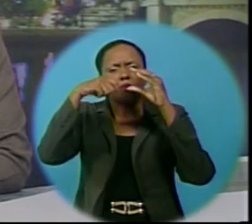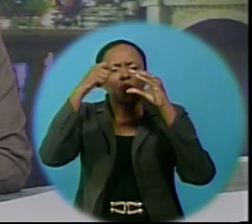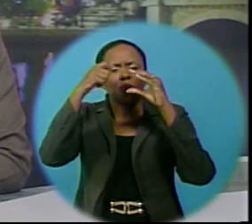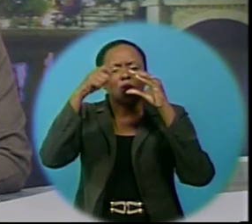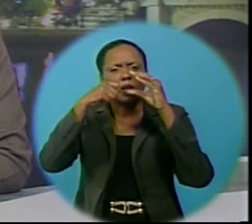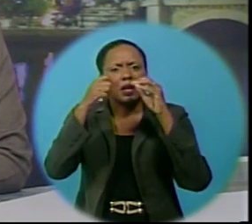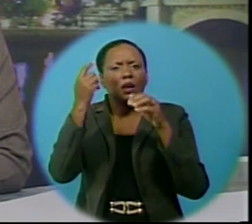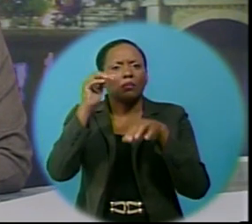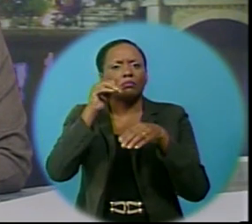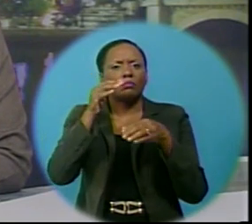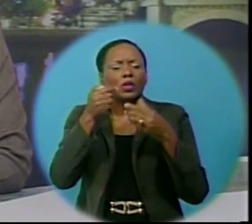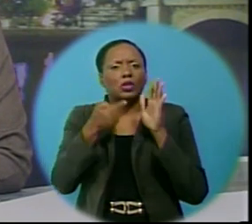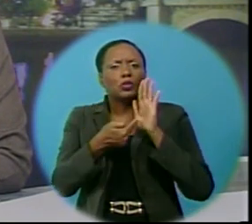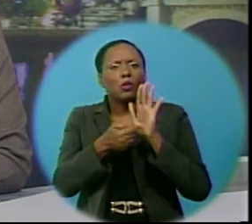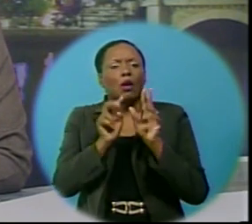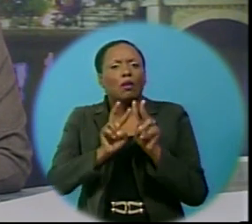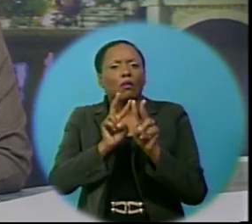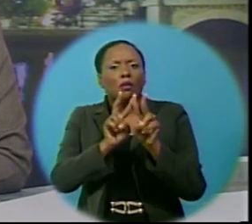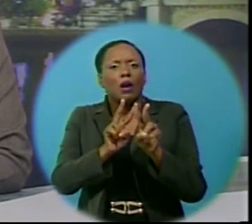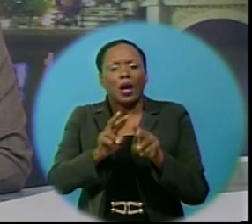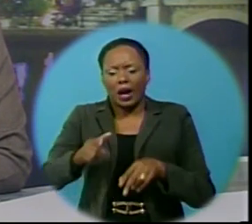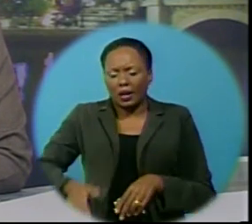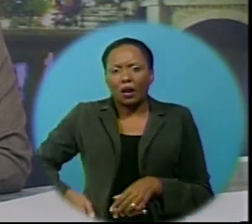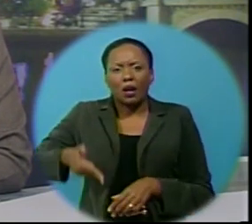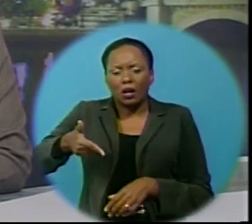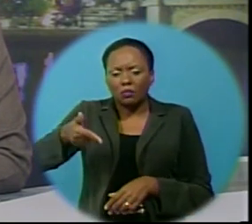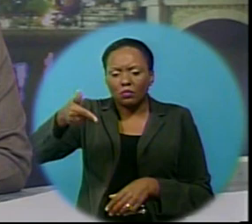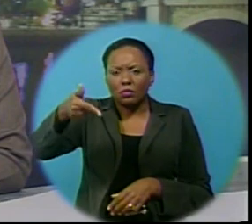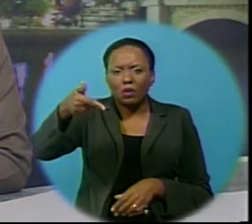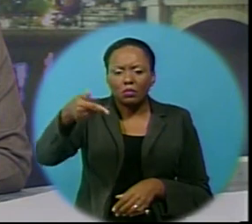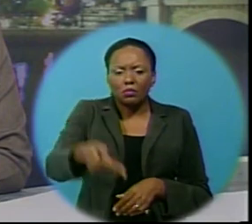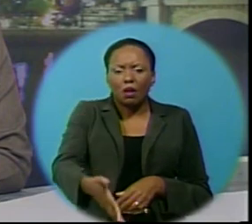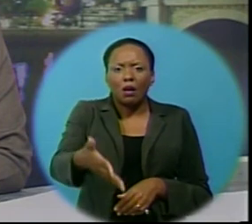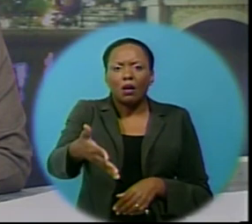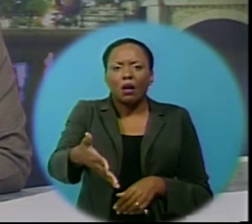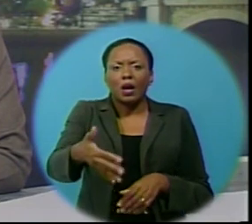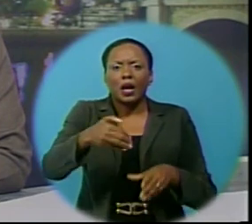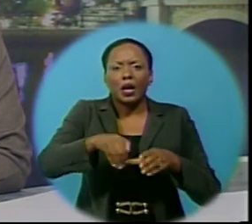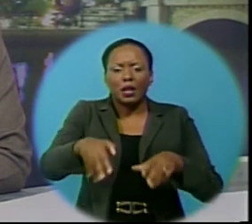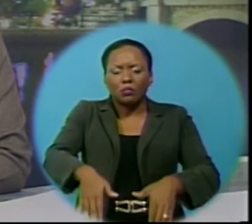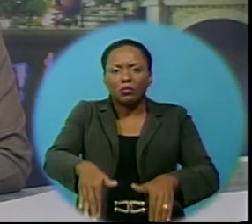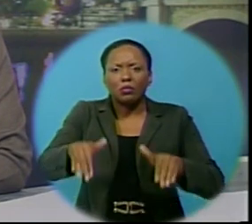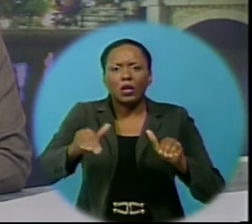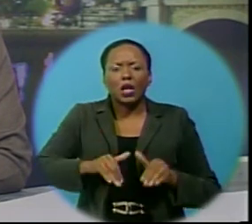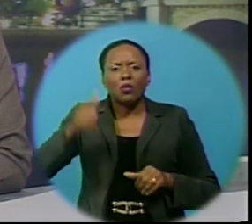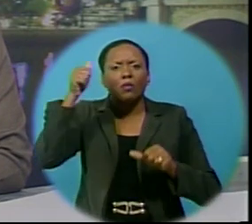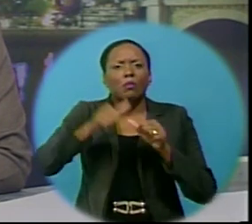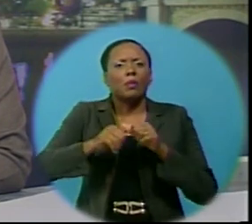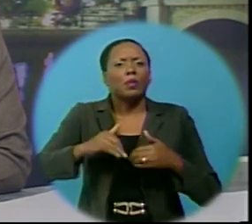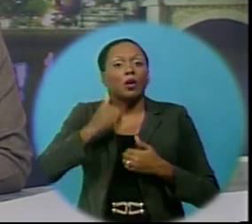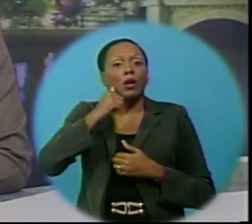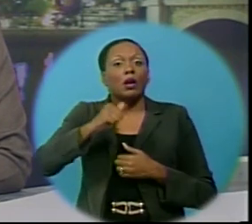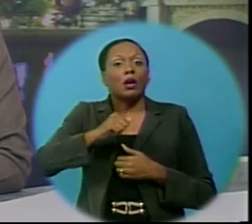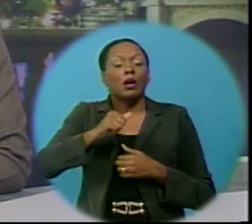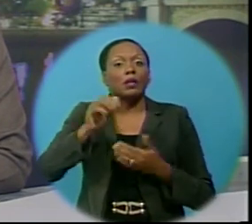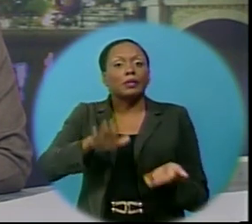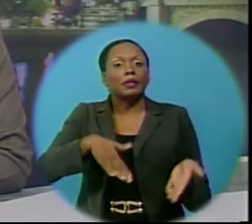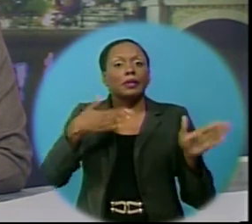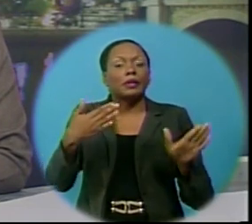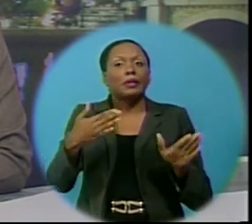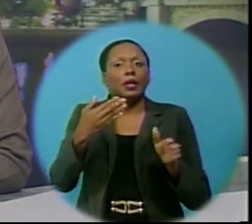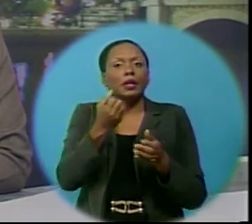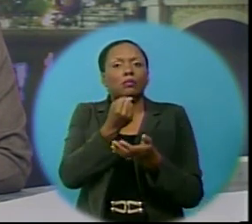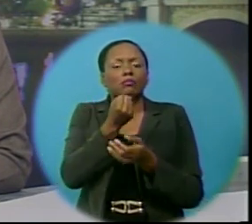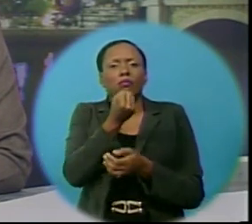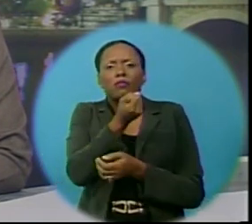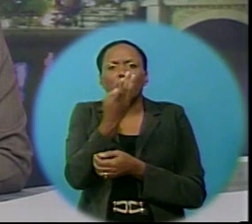this week. It shows a gun being dropped at the grave of a young woman who died tragically a few weeks ago. The video has been making